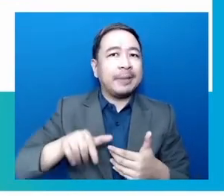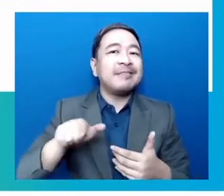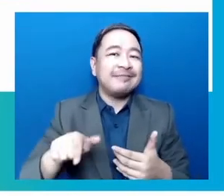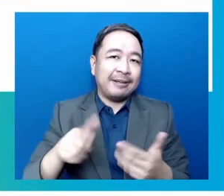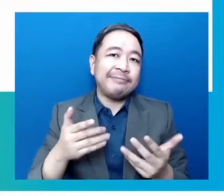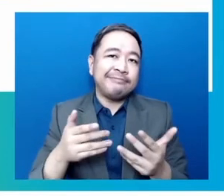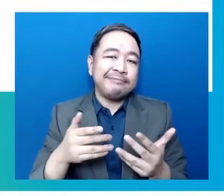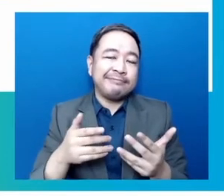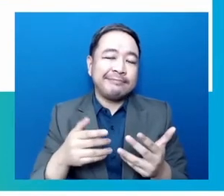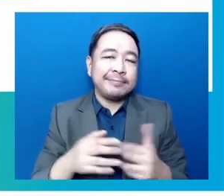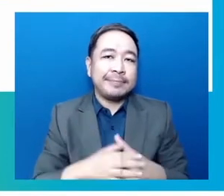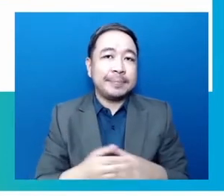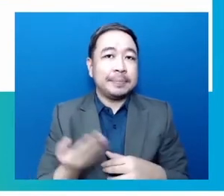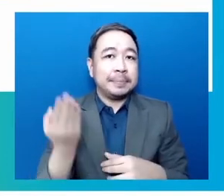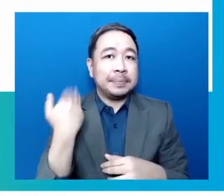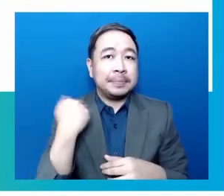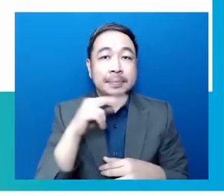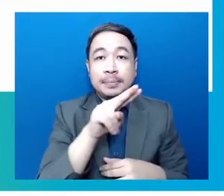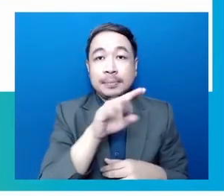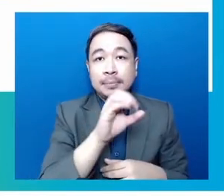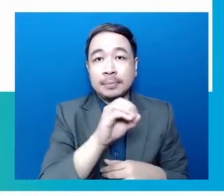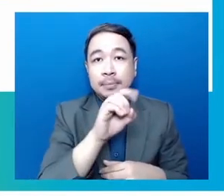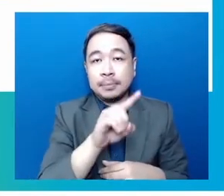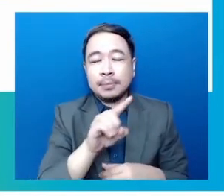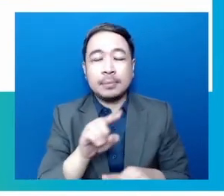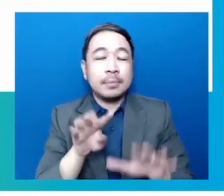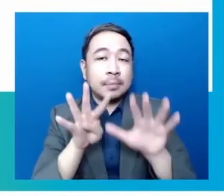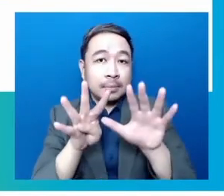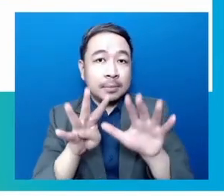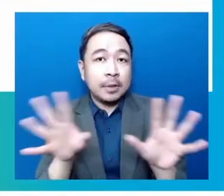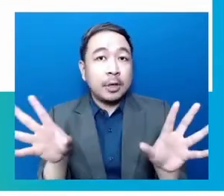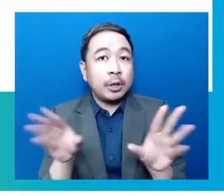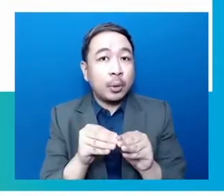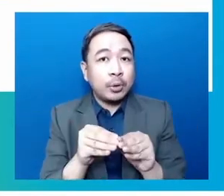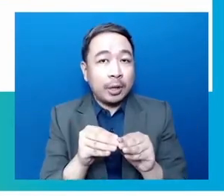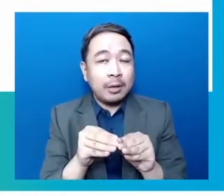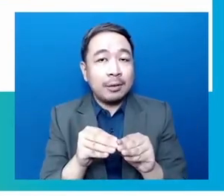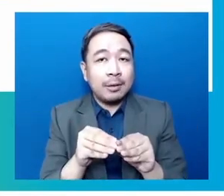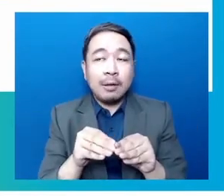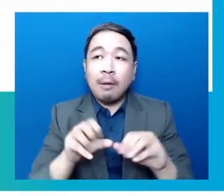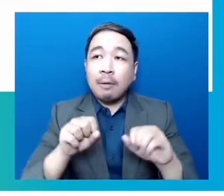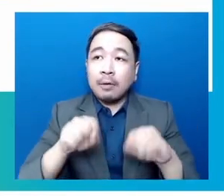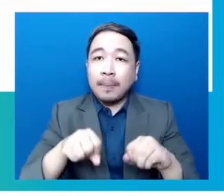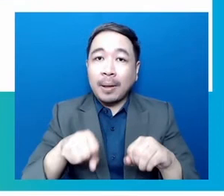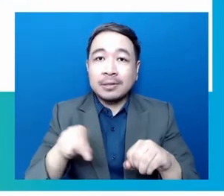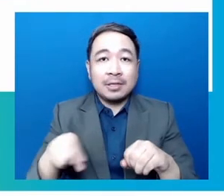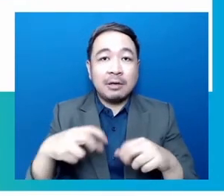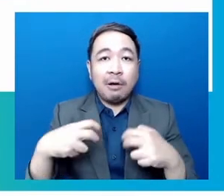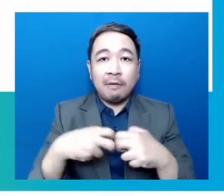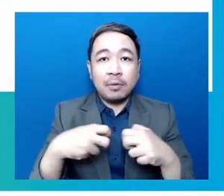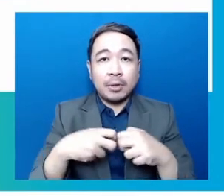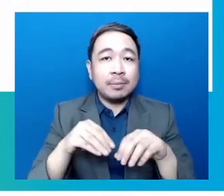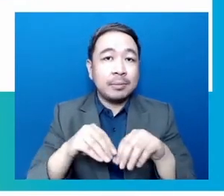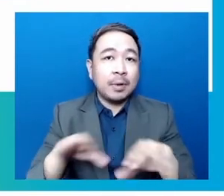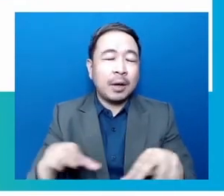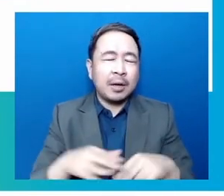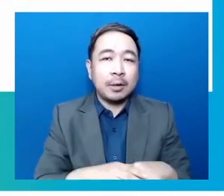In 2019, the total installed capacity of the country was